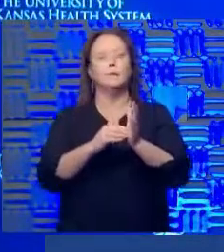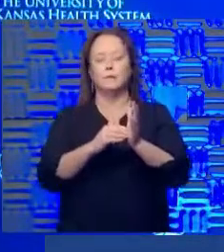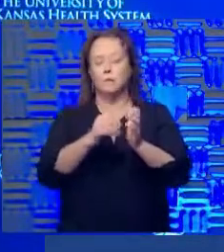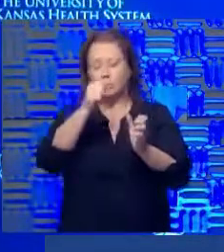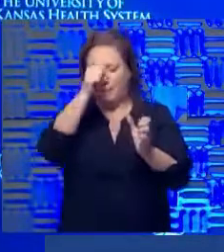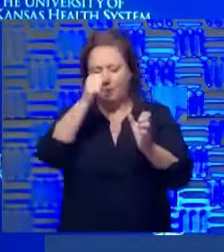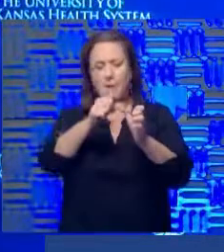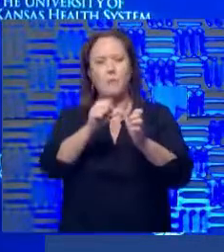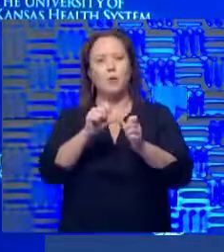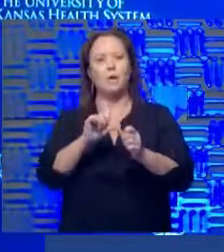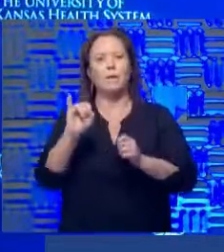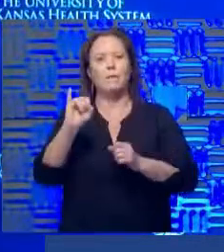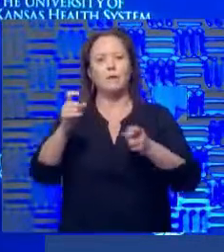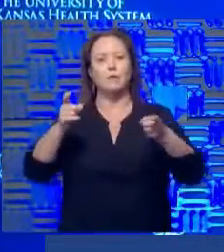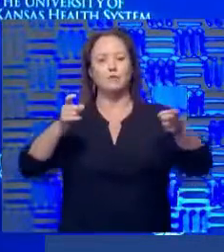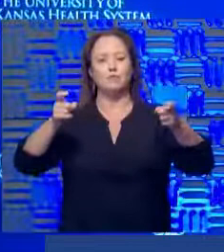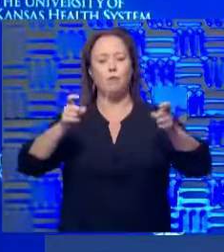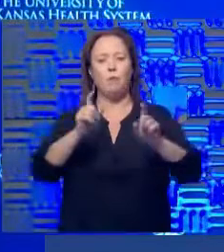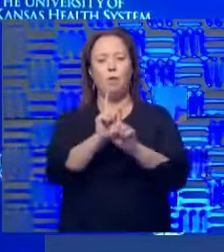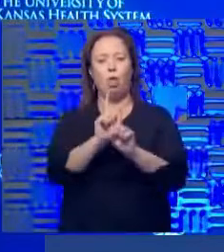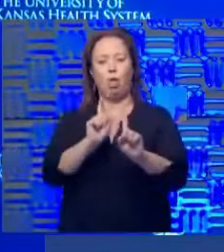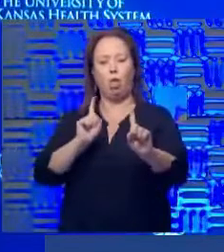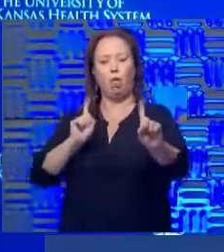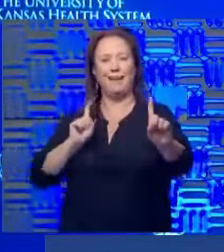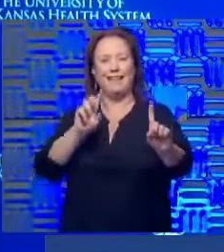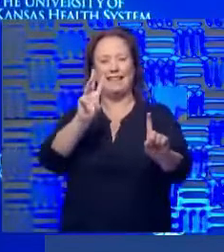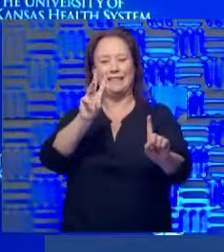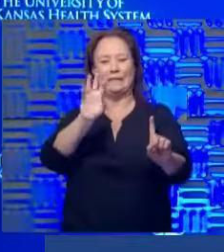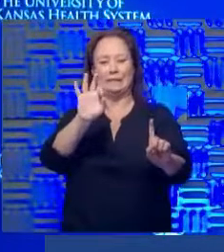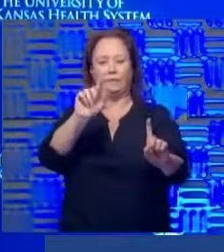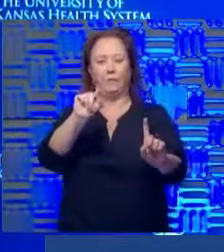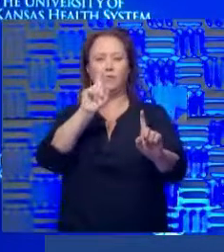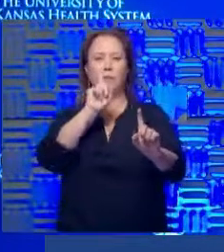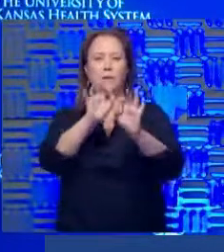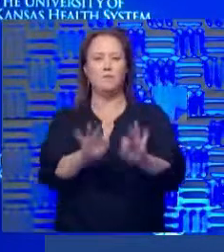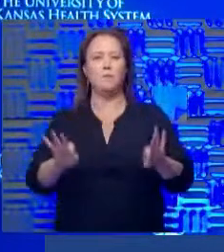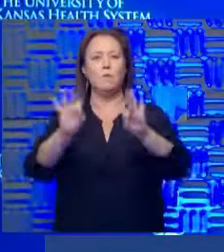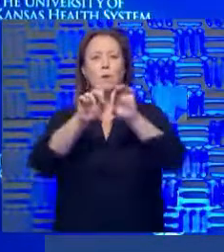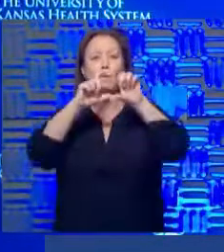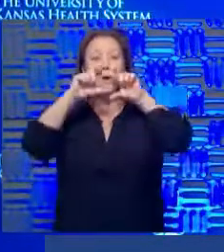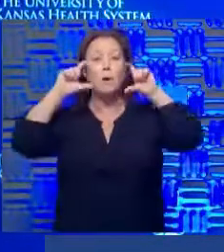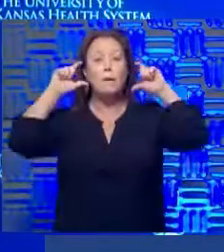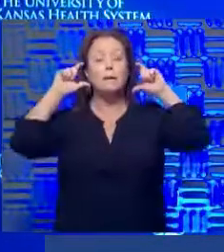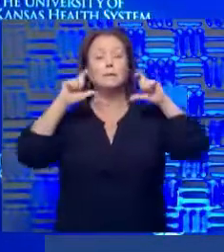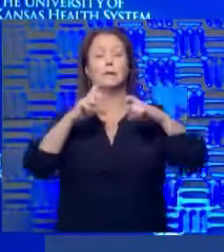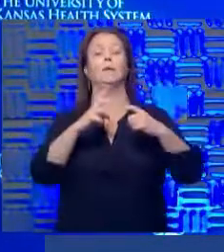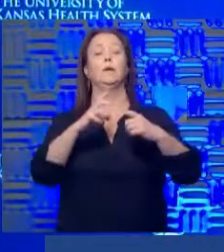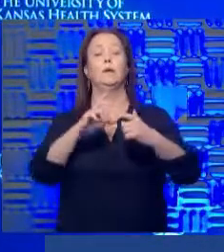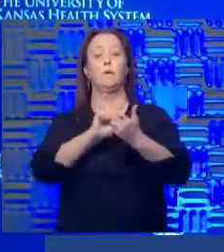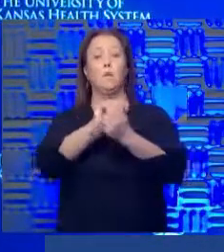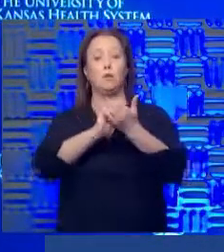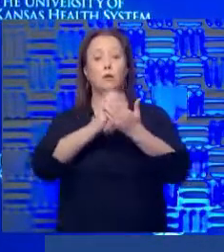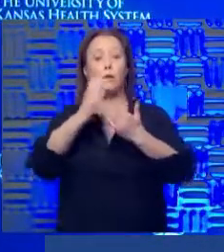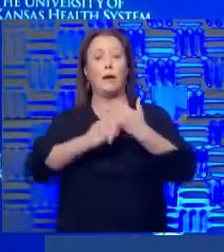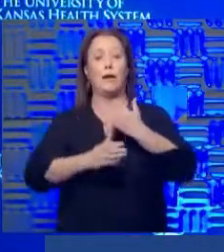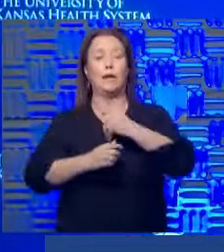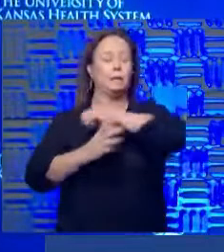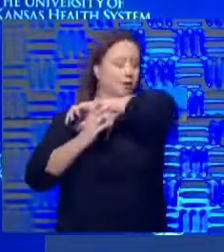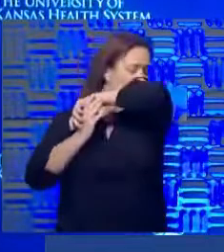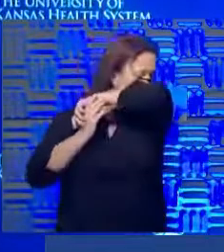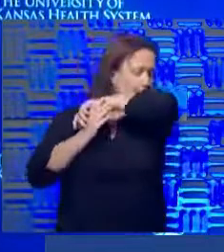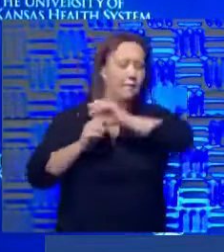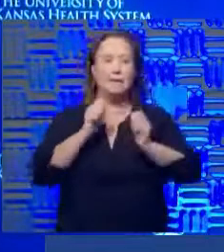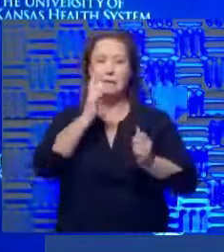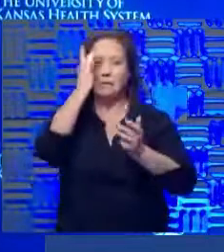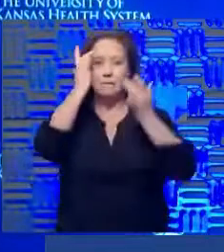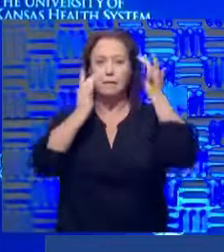infection control. Keeping your distance, that 6-foot thing's really important. Wearing a mask, washing your hands, not touching your face, coughing to your elbow, and